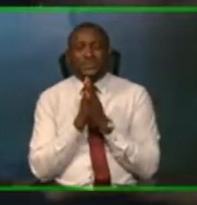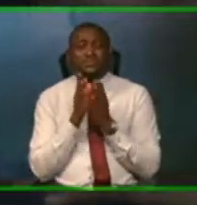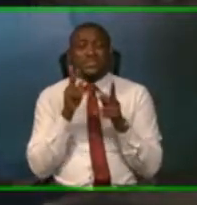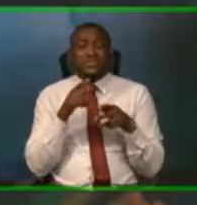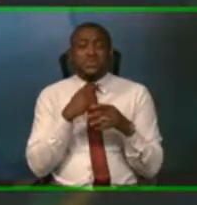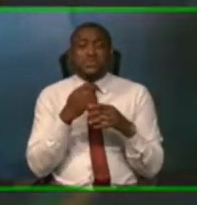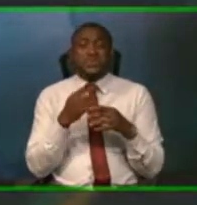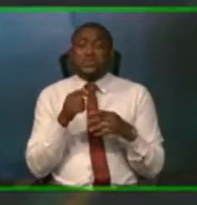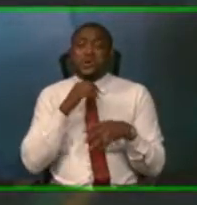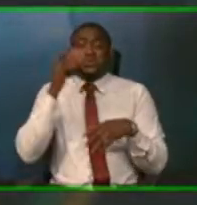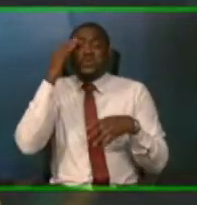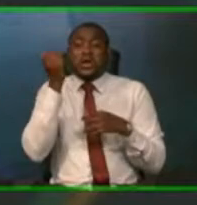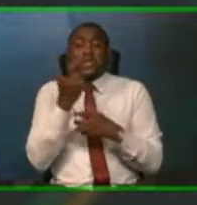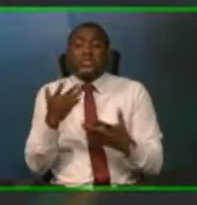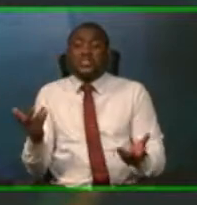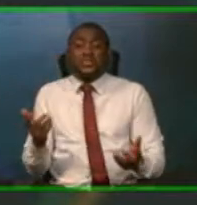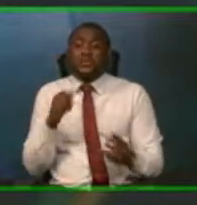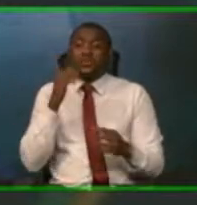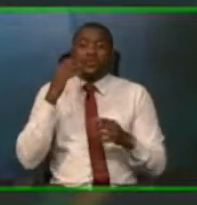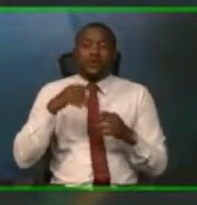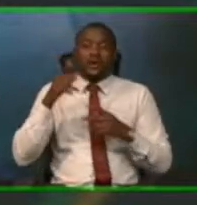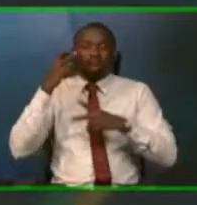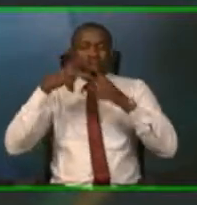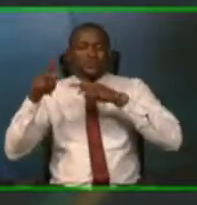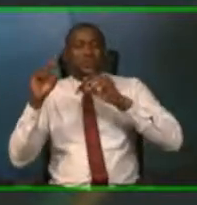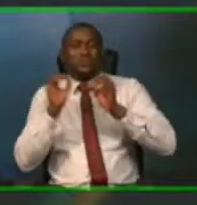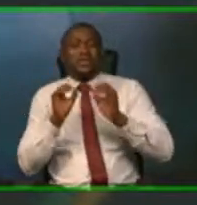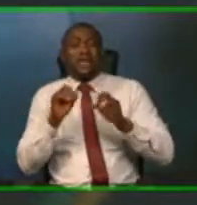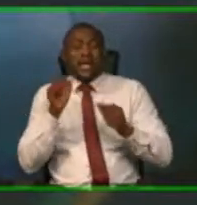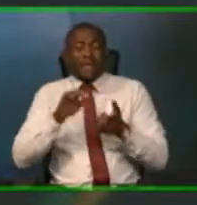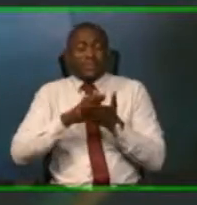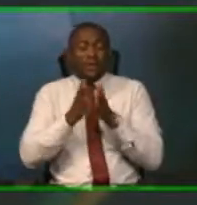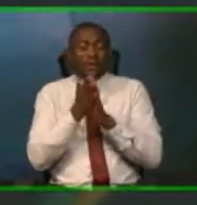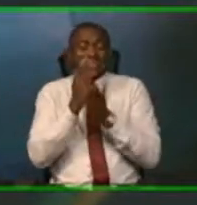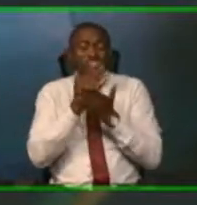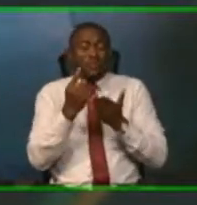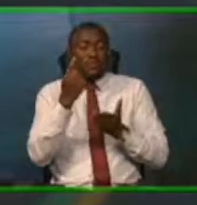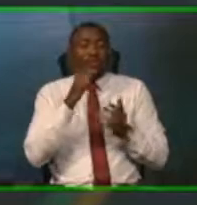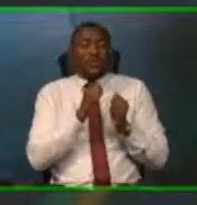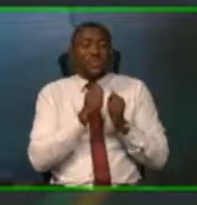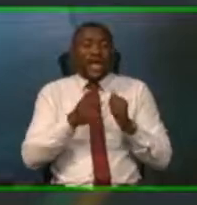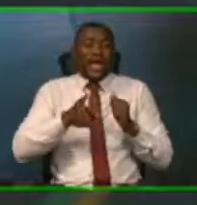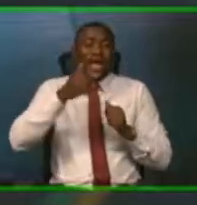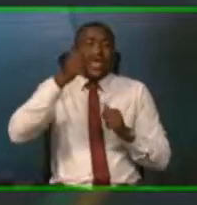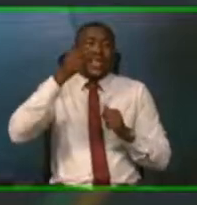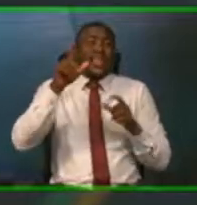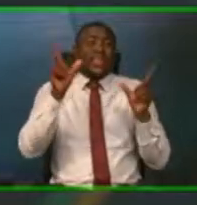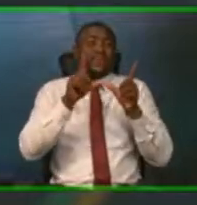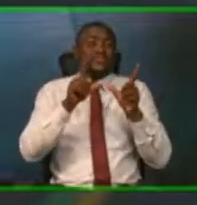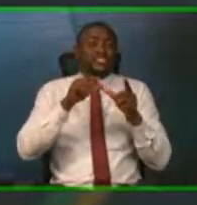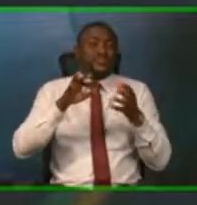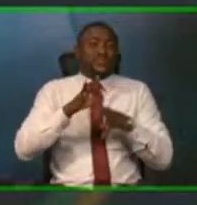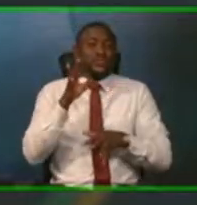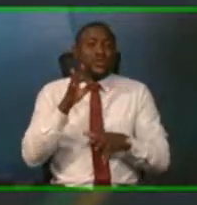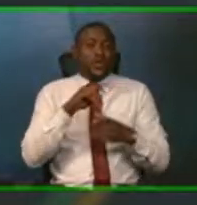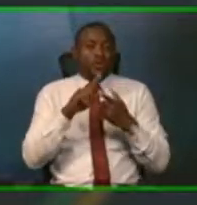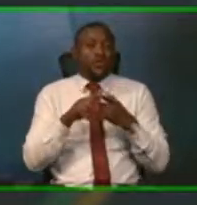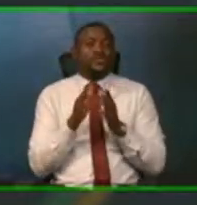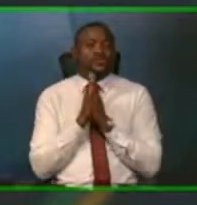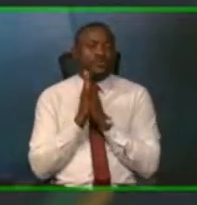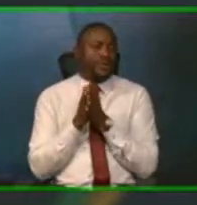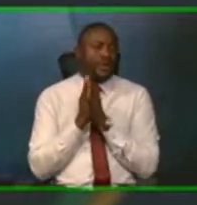undiscerning carnal you can become such an individual with high level spirituality when you